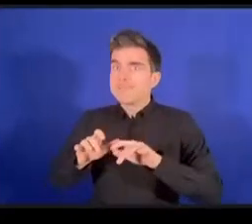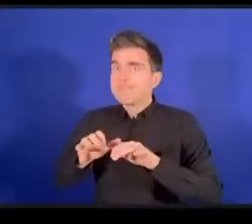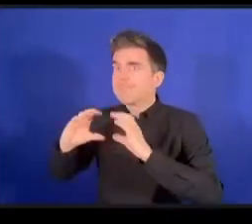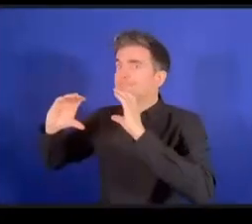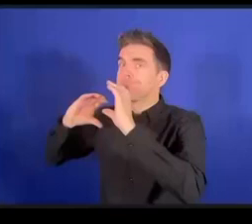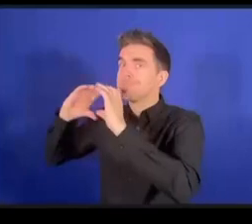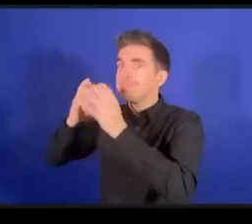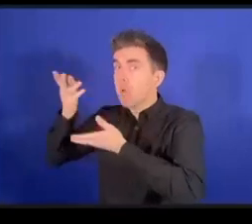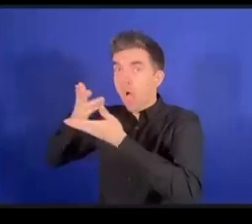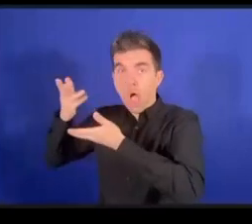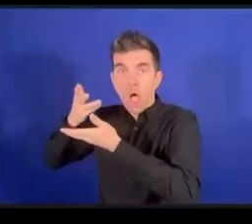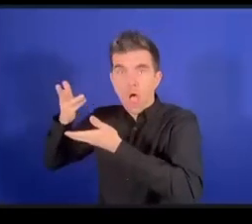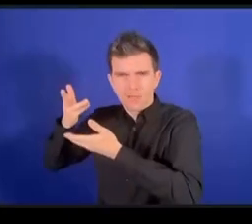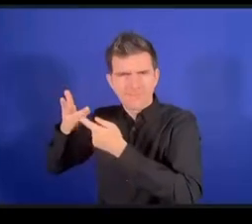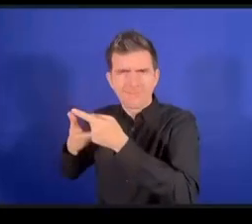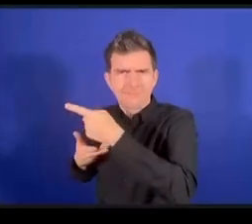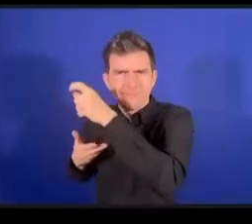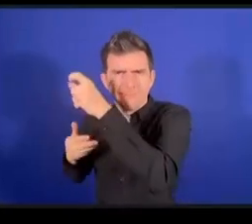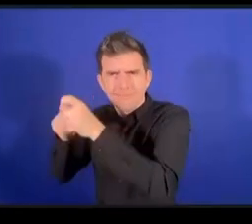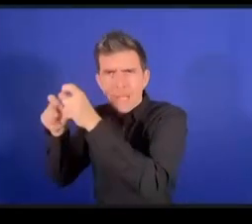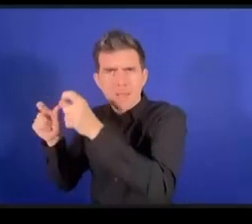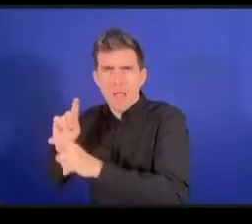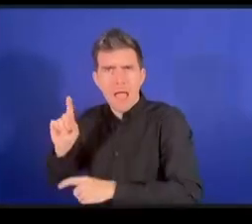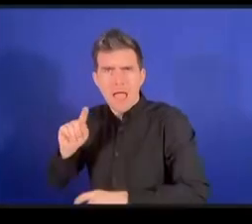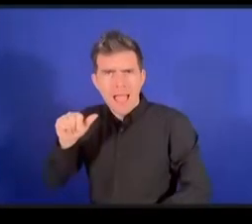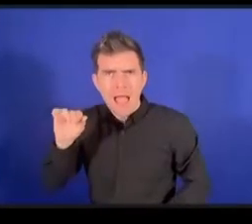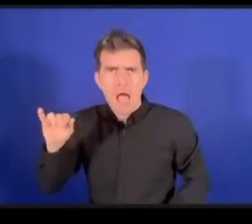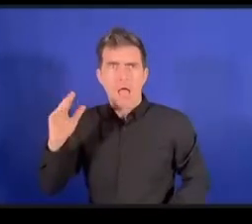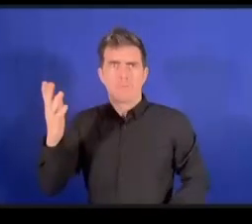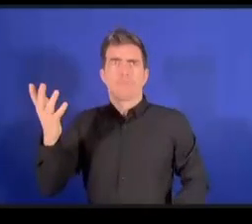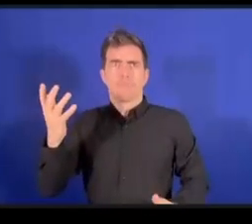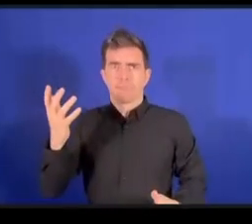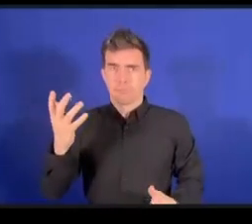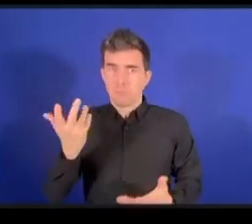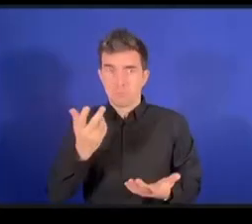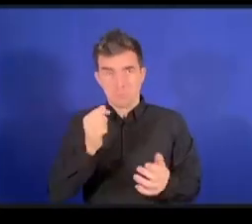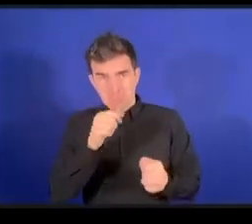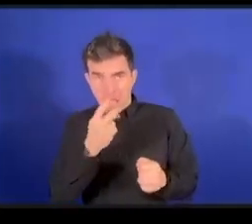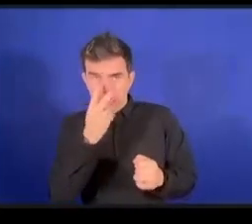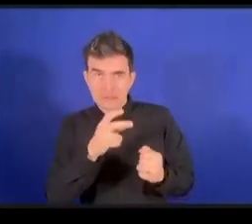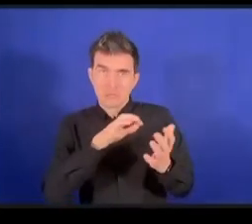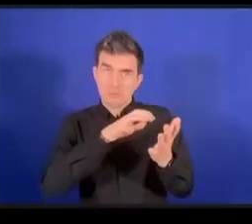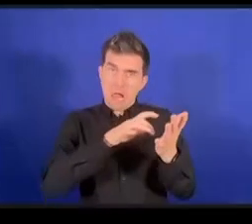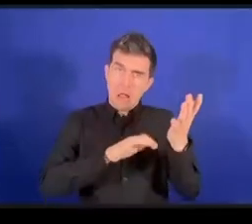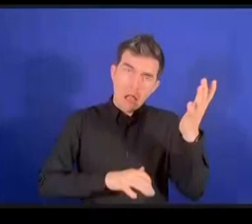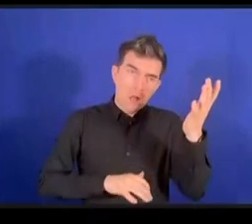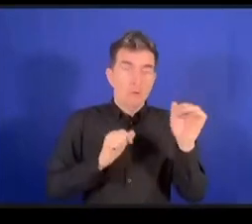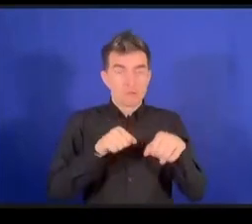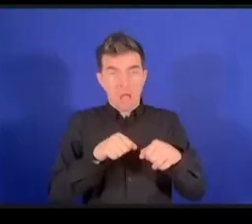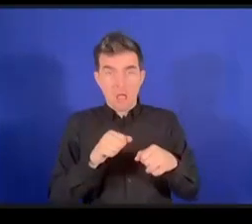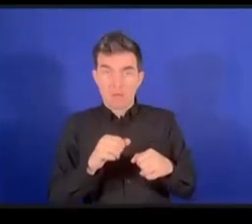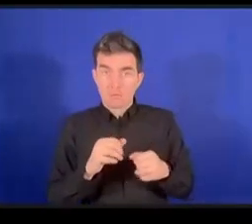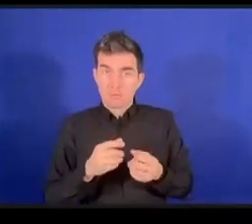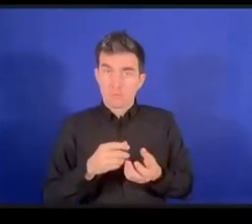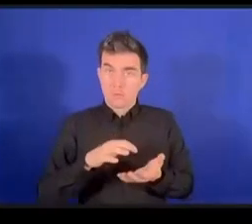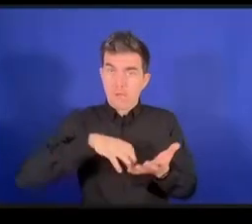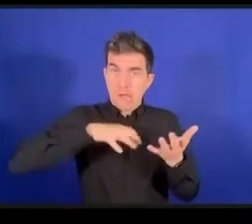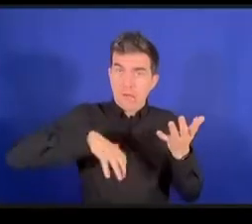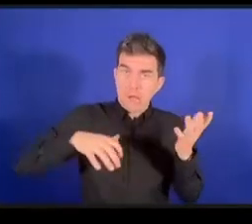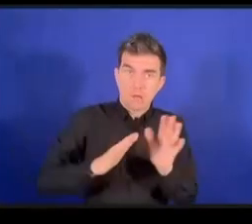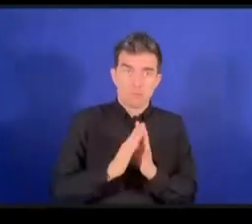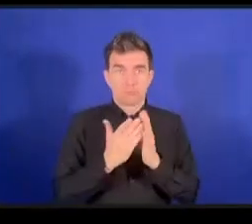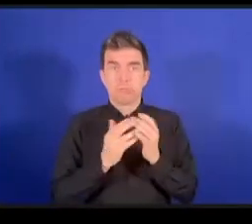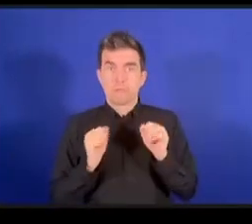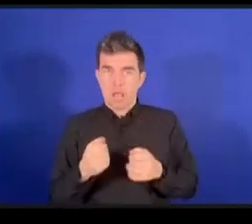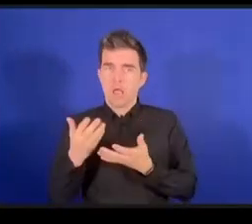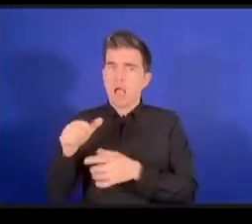field. Even neural networks, deep learning, and so forth, which are the object of public